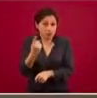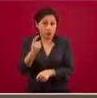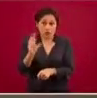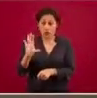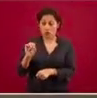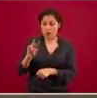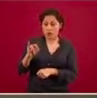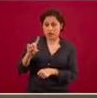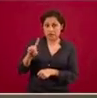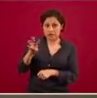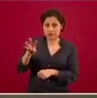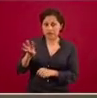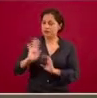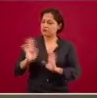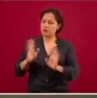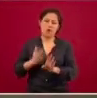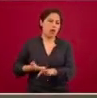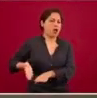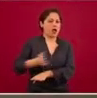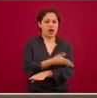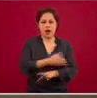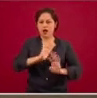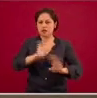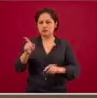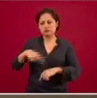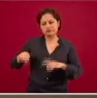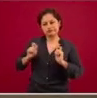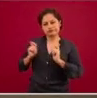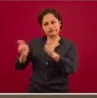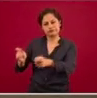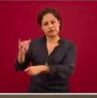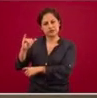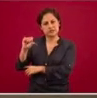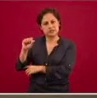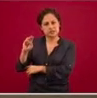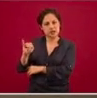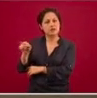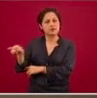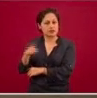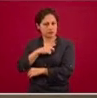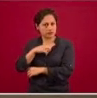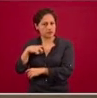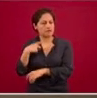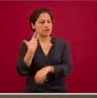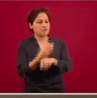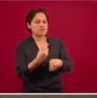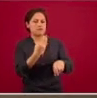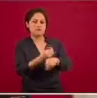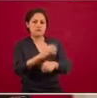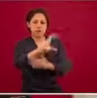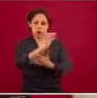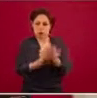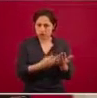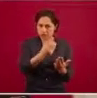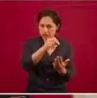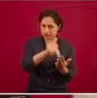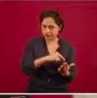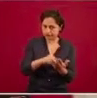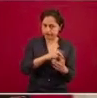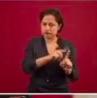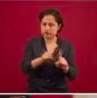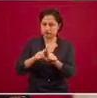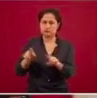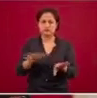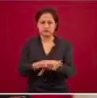didn't anticipate that because of COVID this process could be accelerated, but we're definitely committed to the fulfillment of